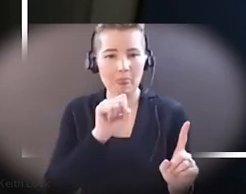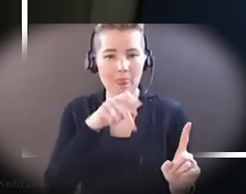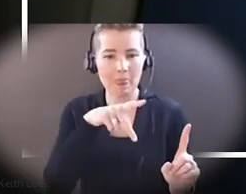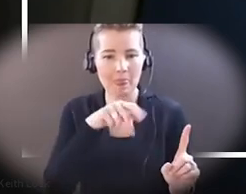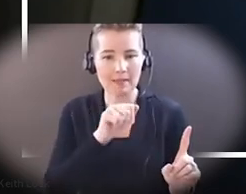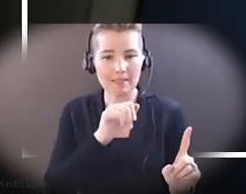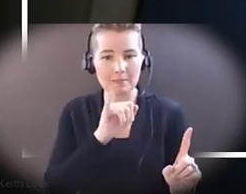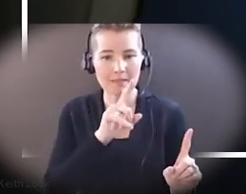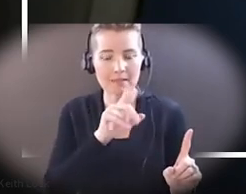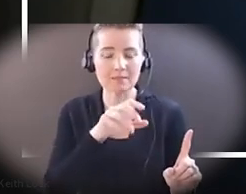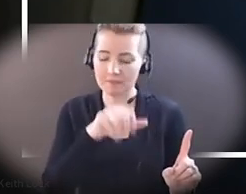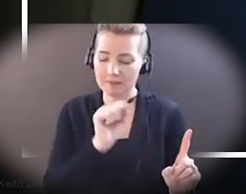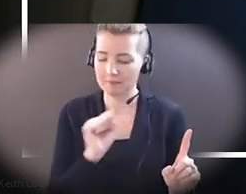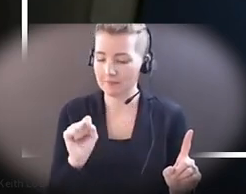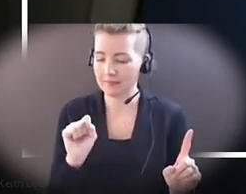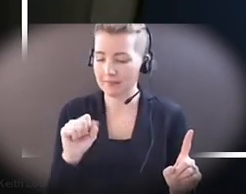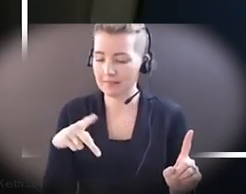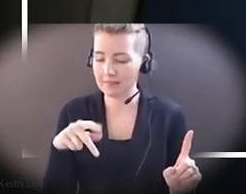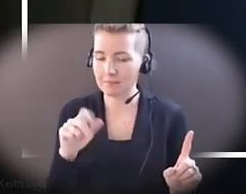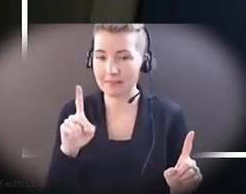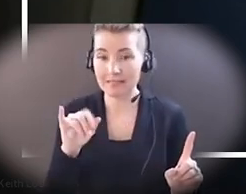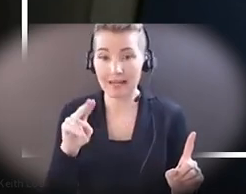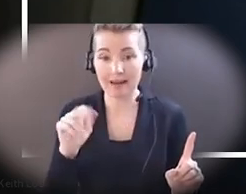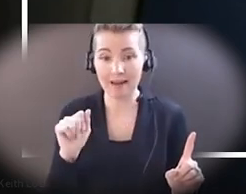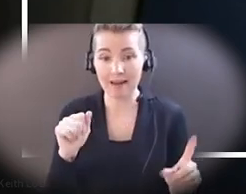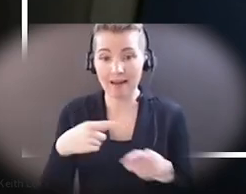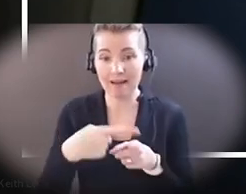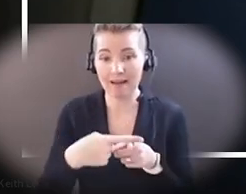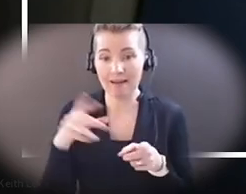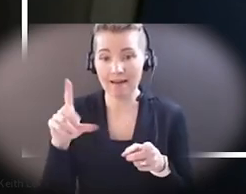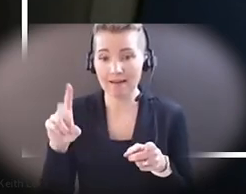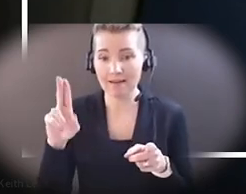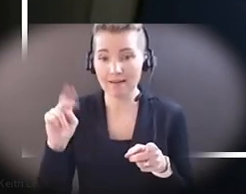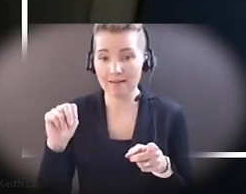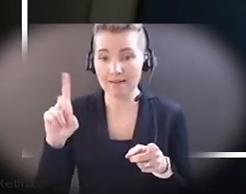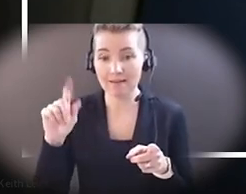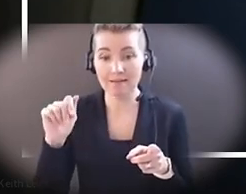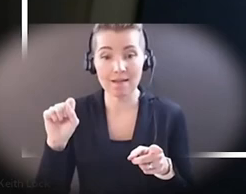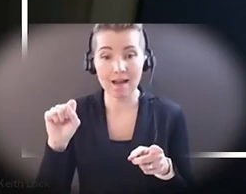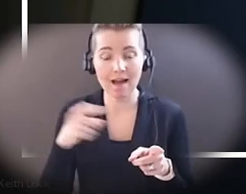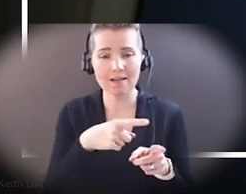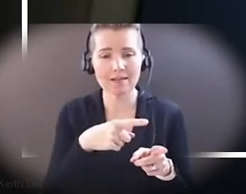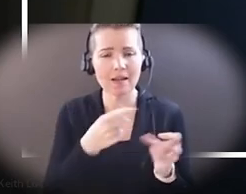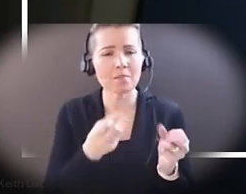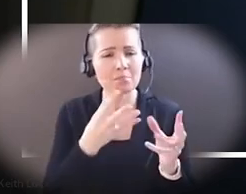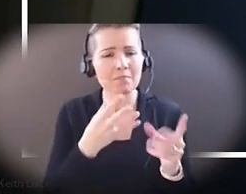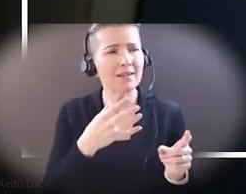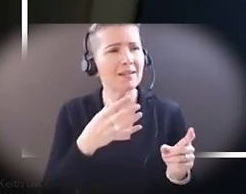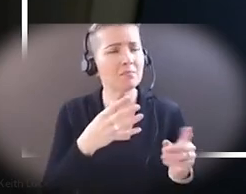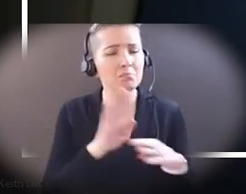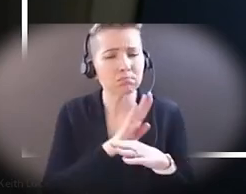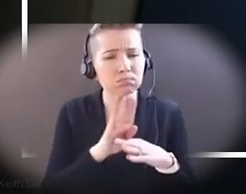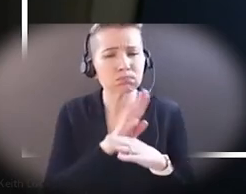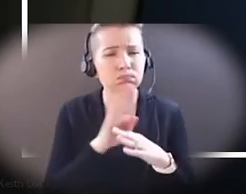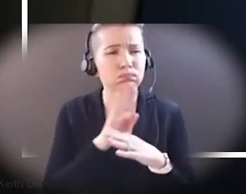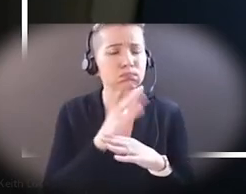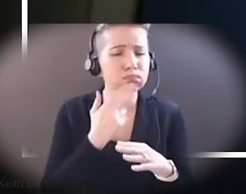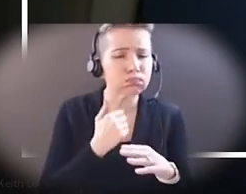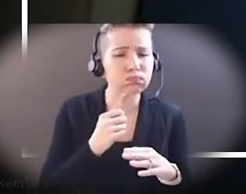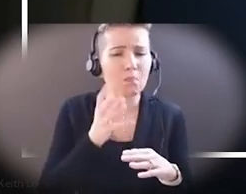Spadina, Dundas, it's a lot of mom and pop type businesses, and you know, something